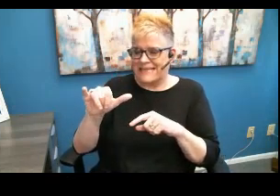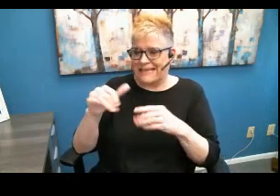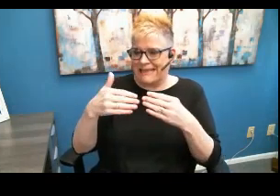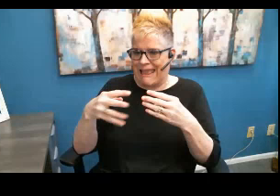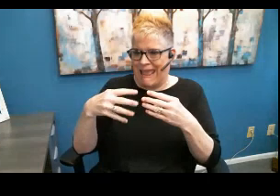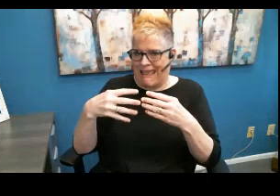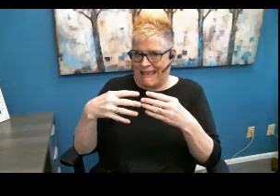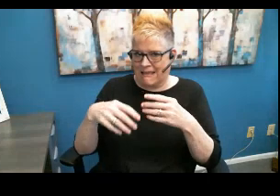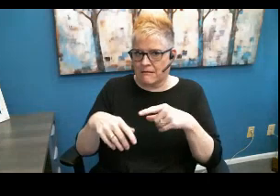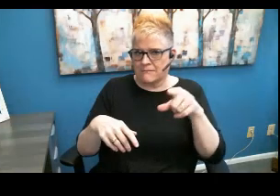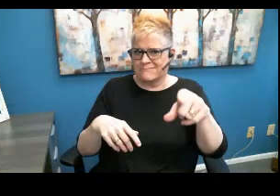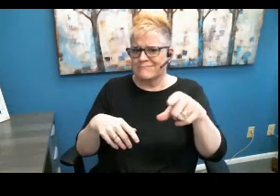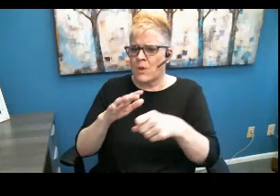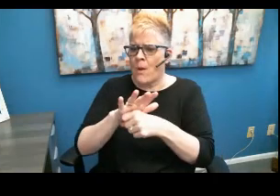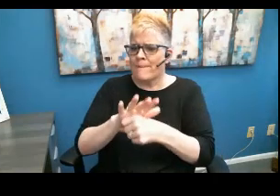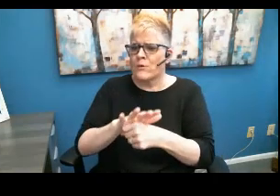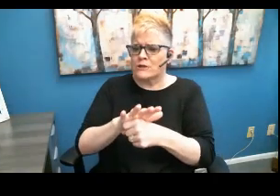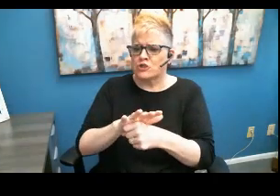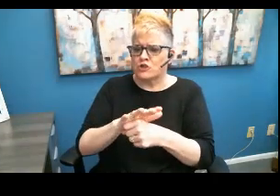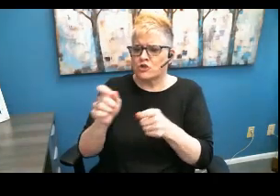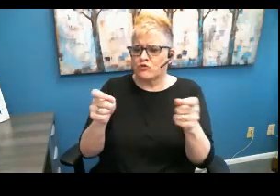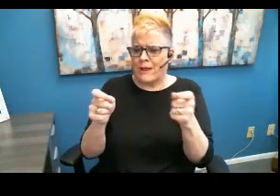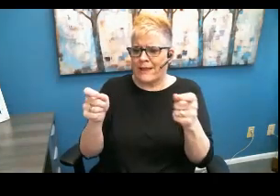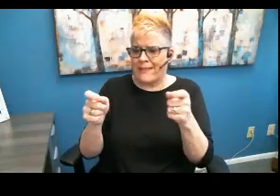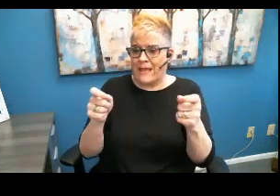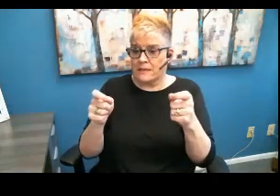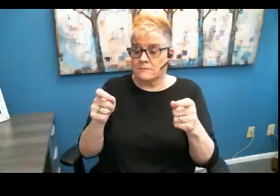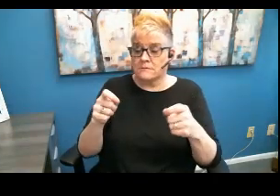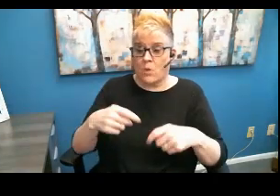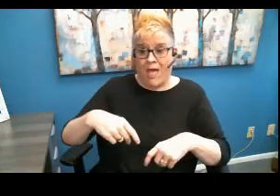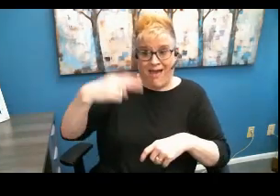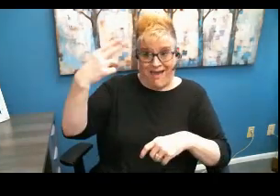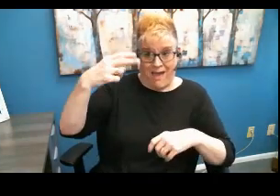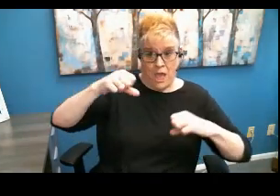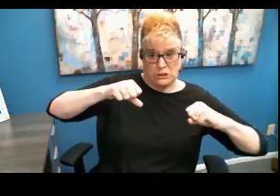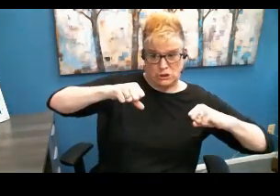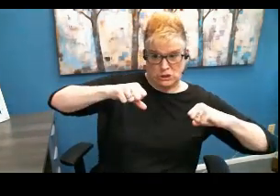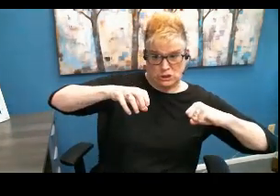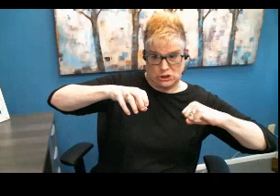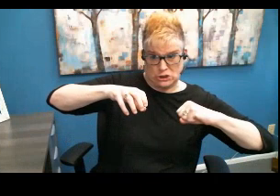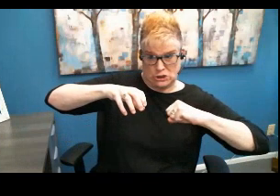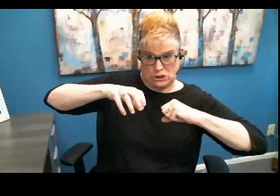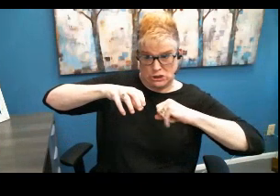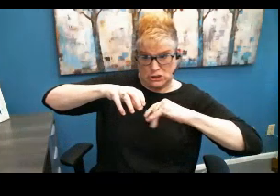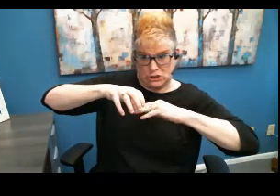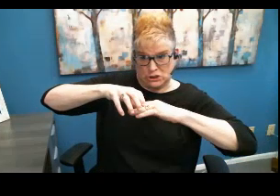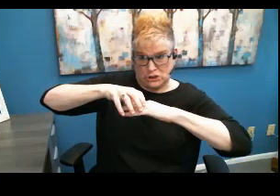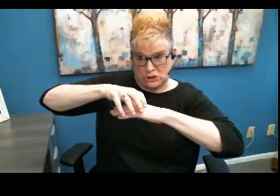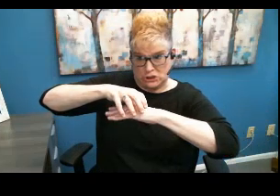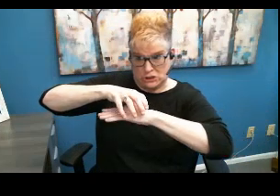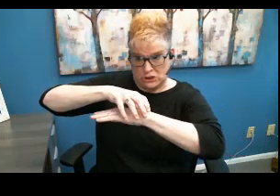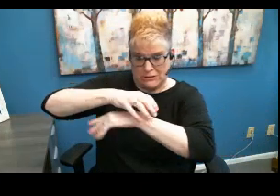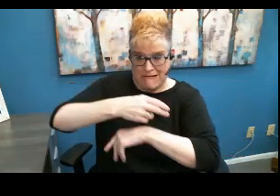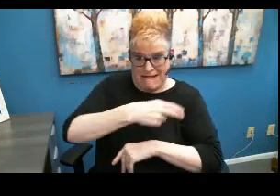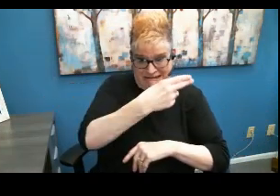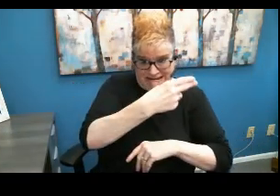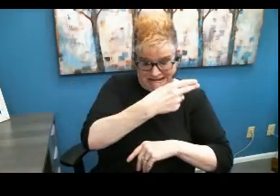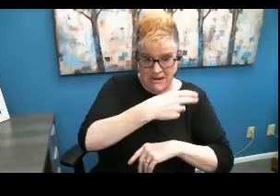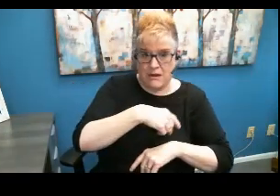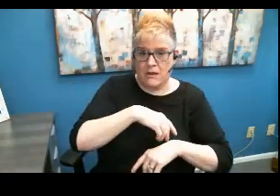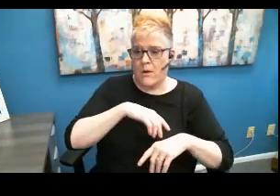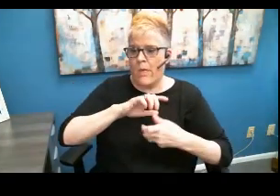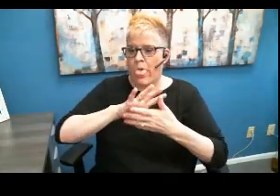pressure regulating station. It takes it down from those high pressure lines, and it puts it into a lower pressure that we use